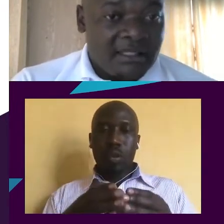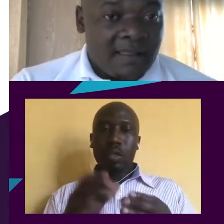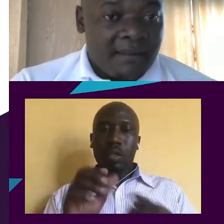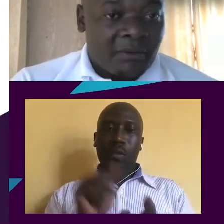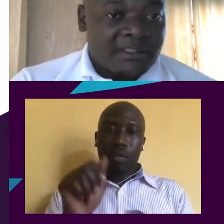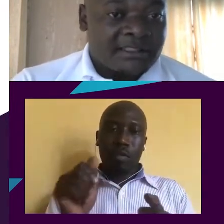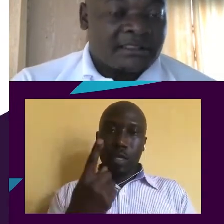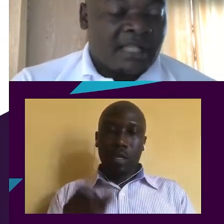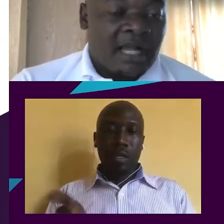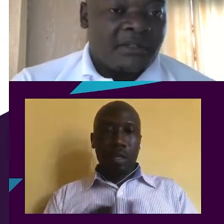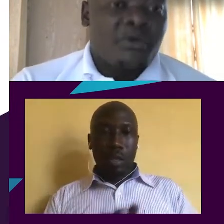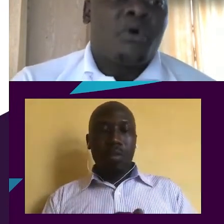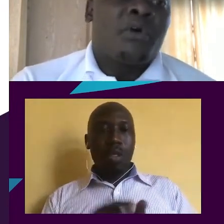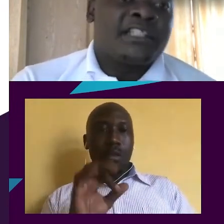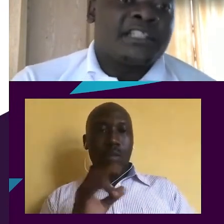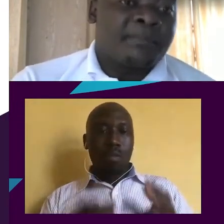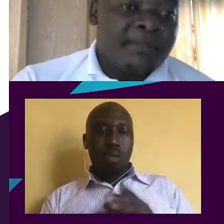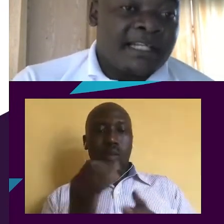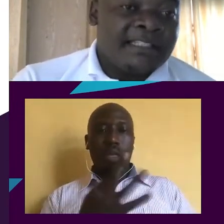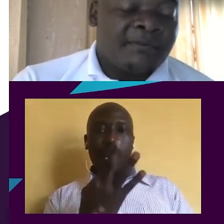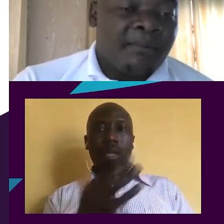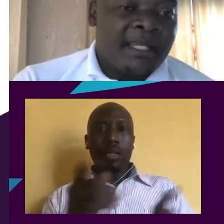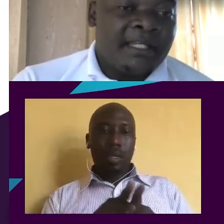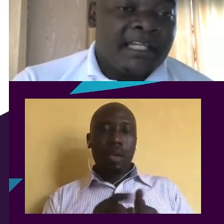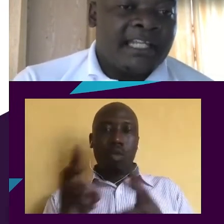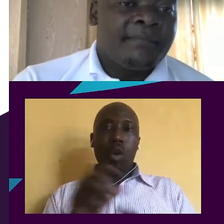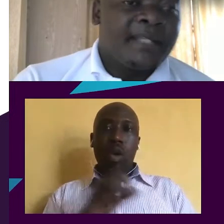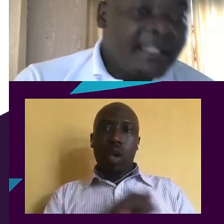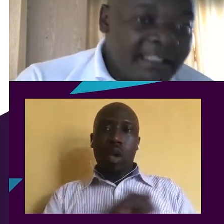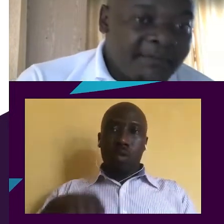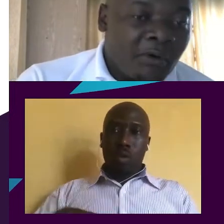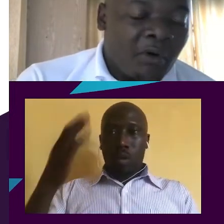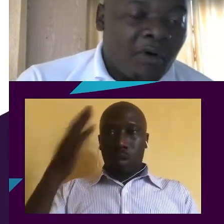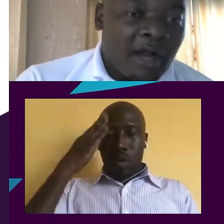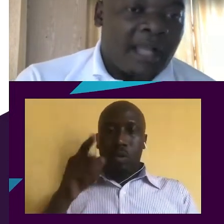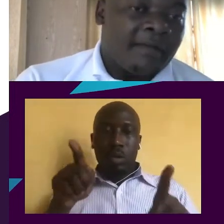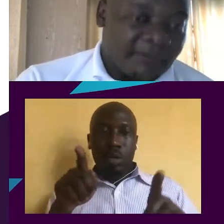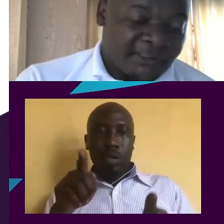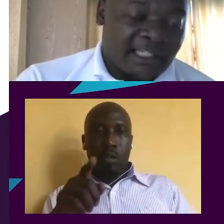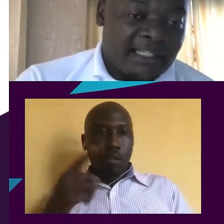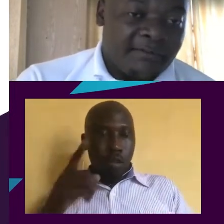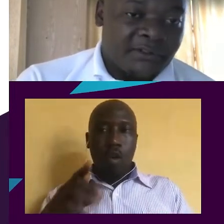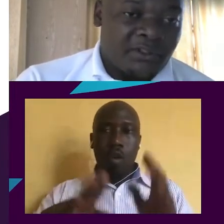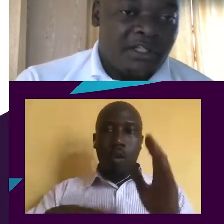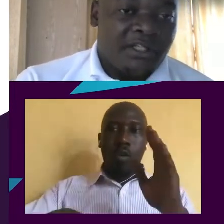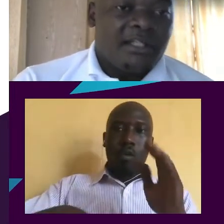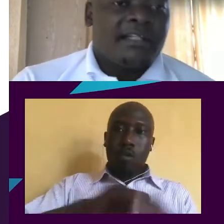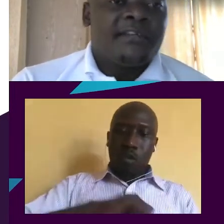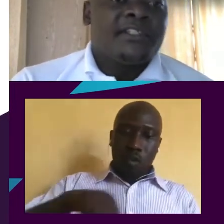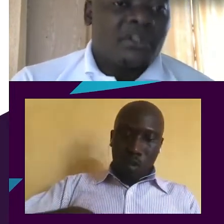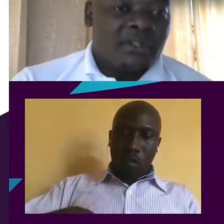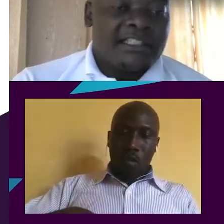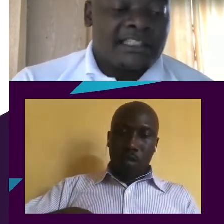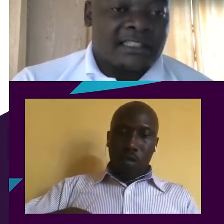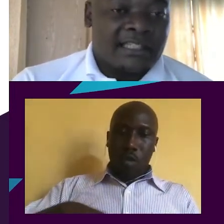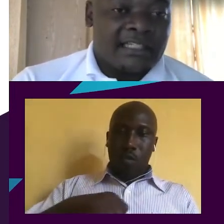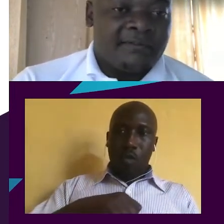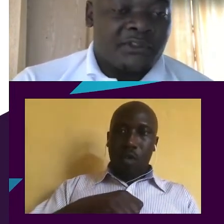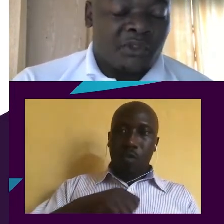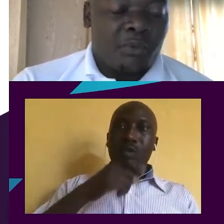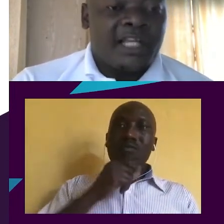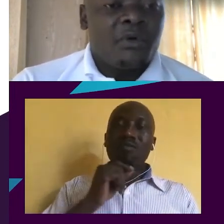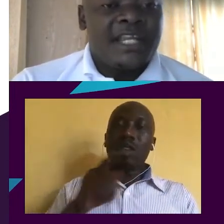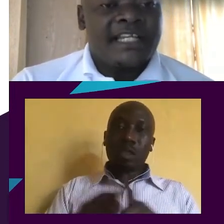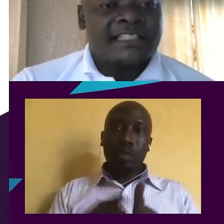is. Because, you know, it is Premier League for men, then big league for second division, then regional league is a